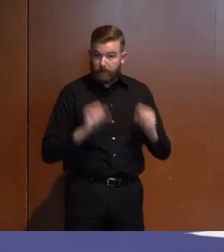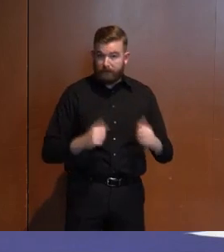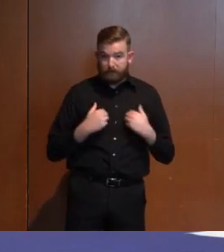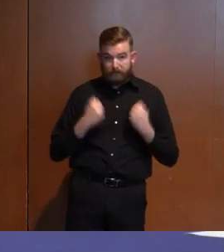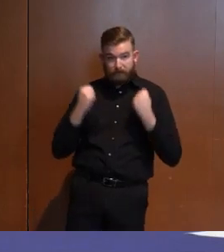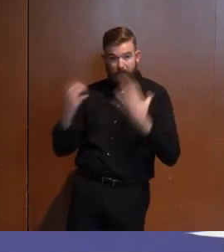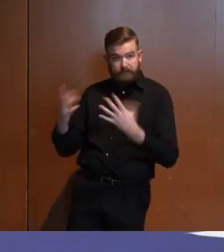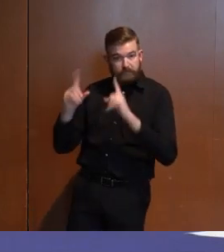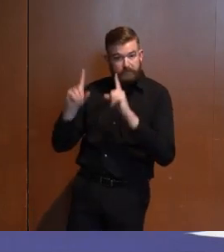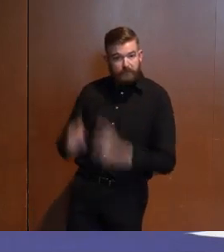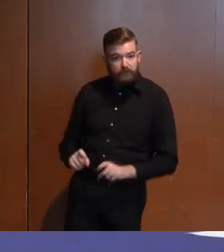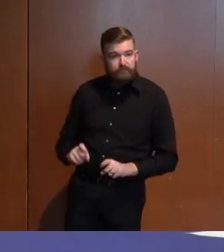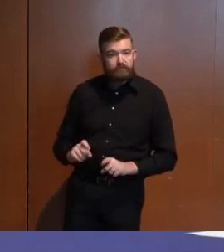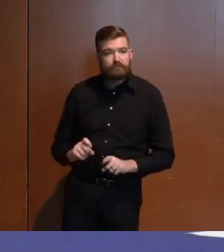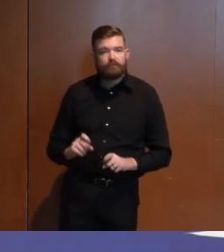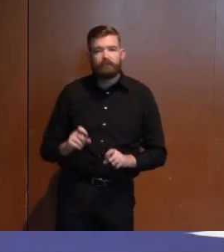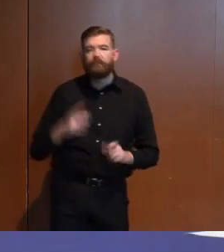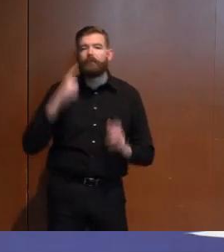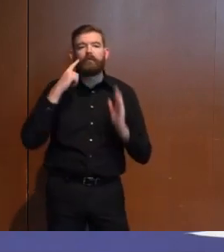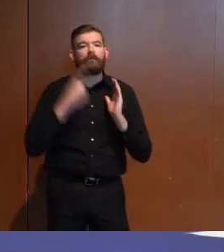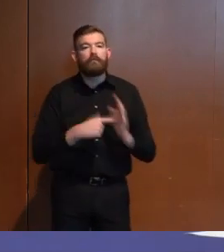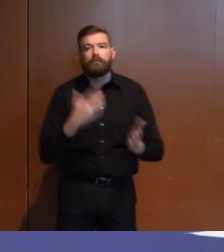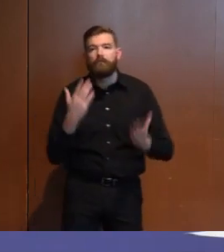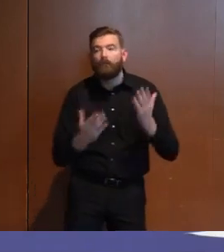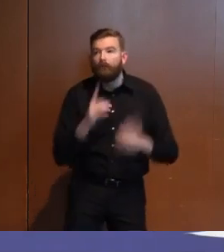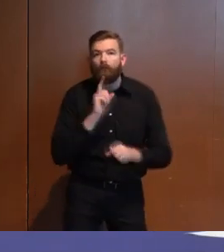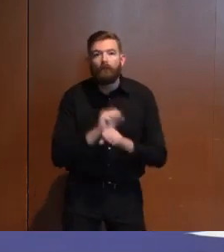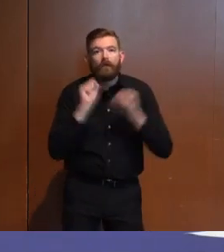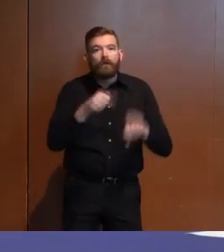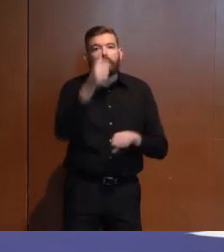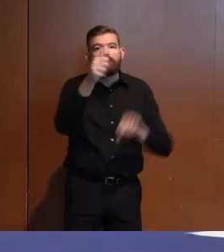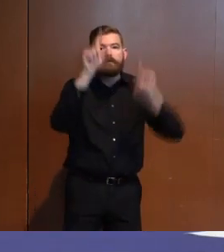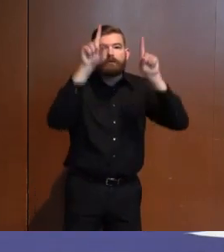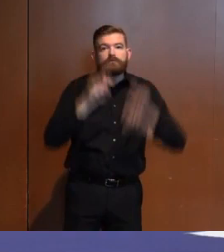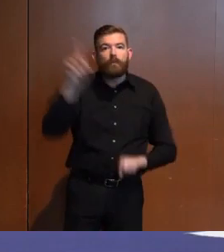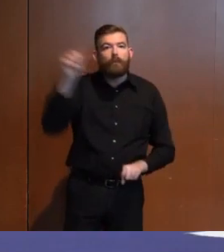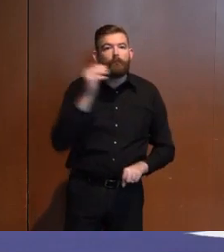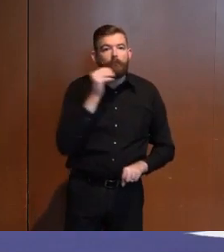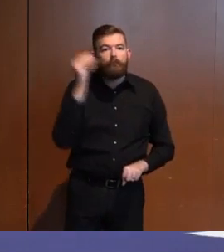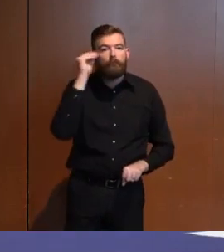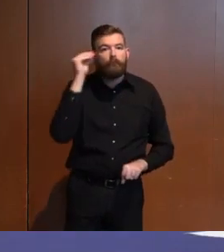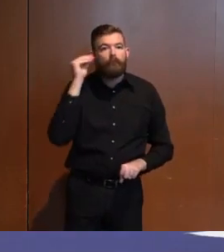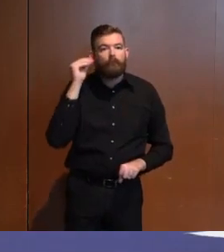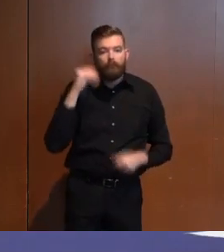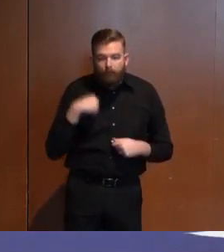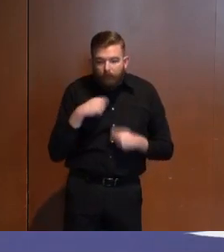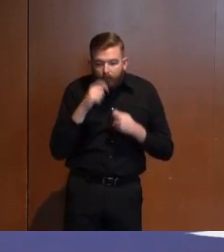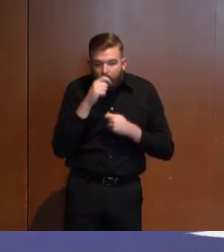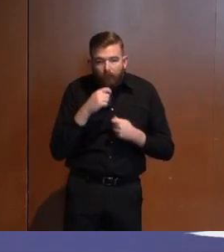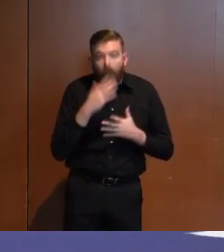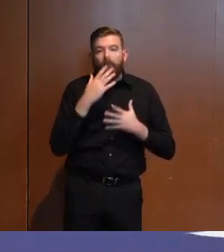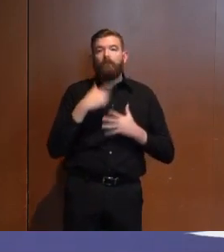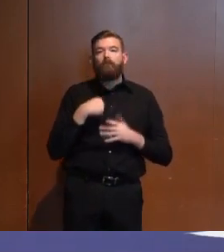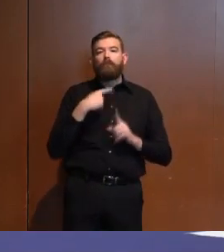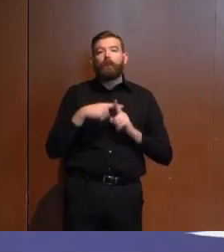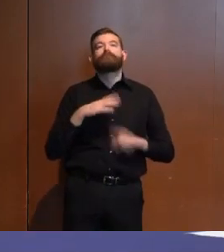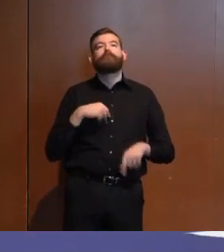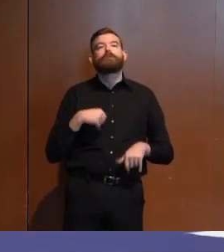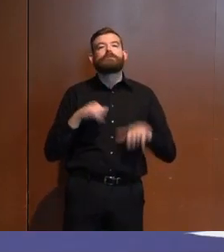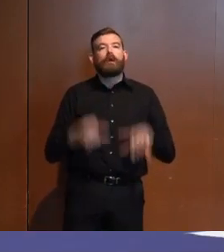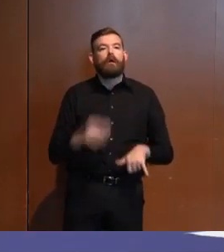home without a healthcare worker in the extreme, then all bets are off from the tension in what I just said, either with supplies from the federal